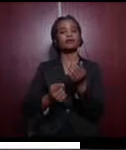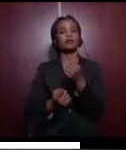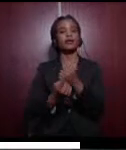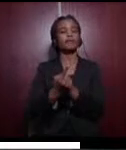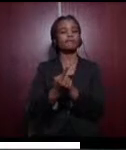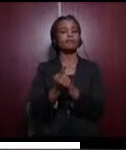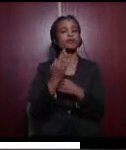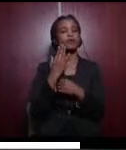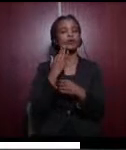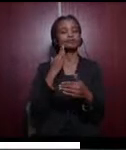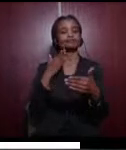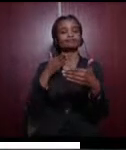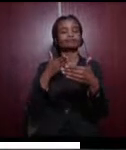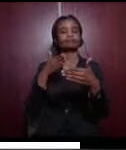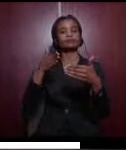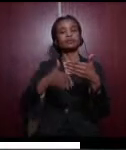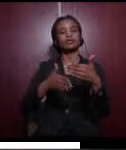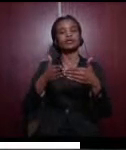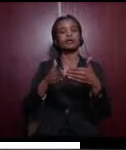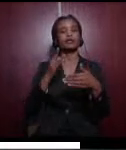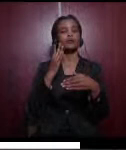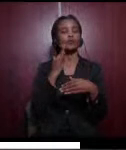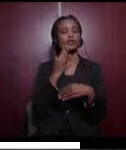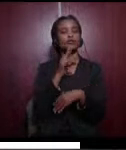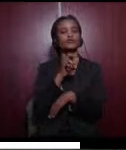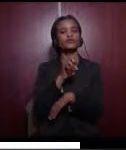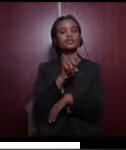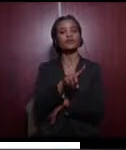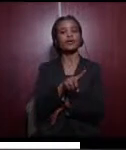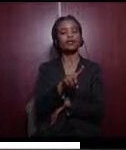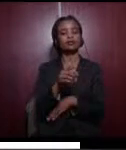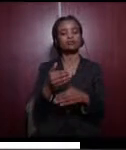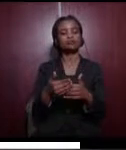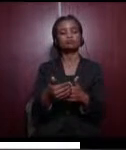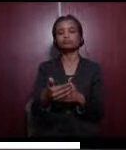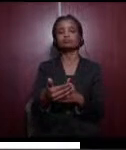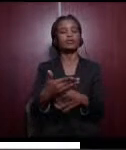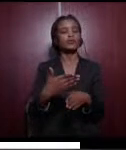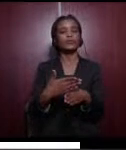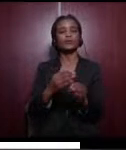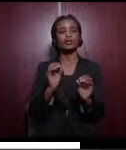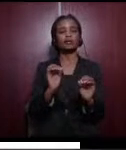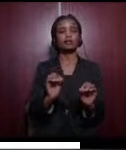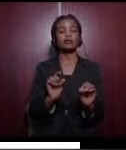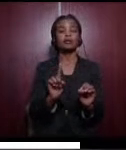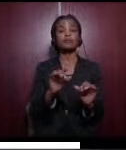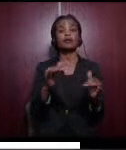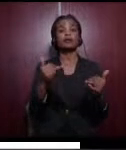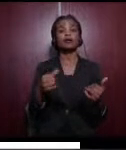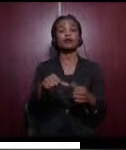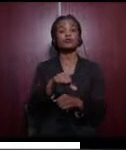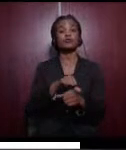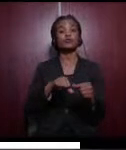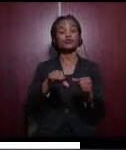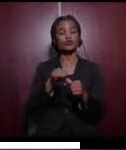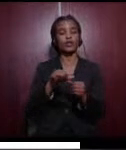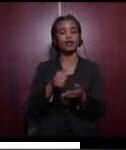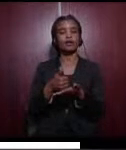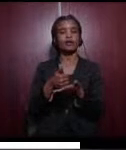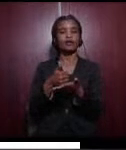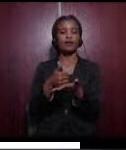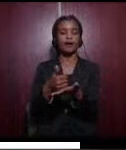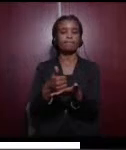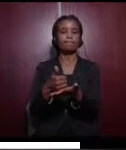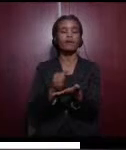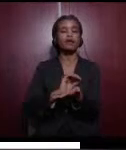has remained dormant ever since. Because now, as much as it's a social relief fund, but the purpose was very specific of these